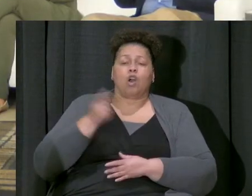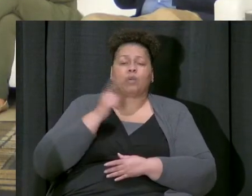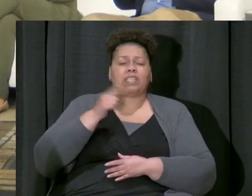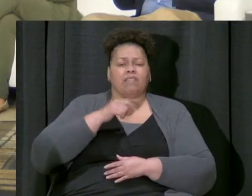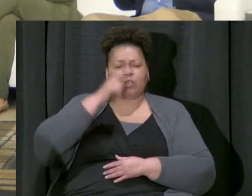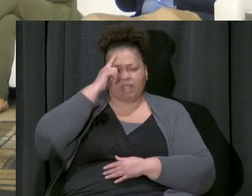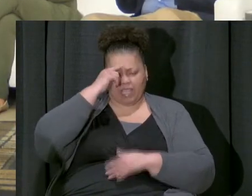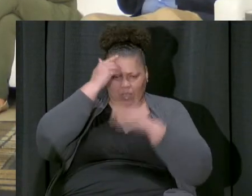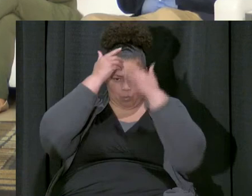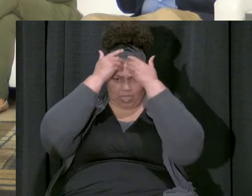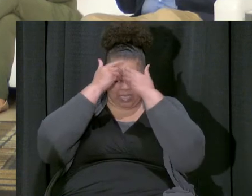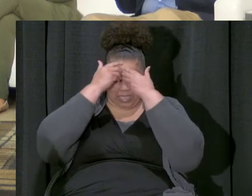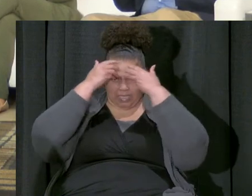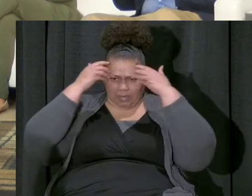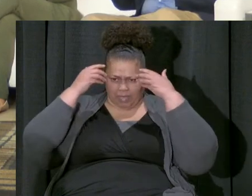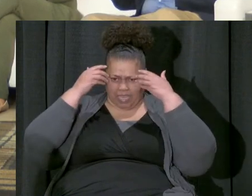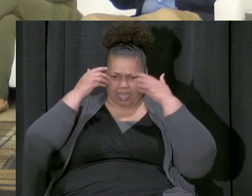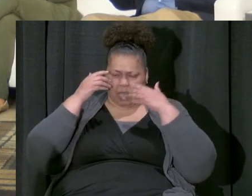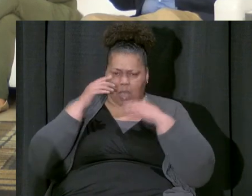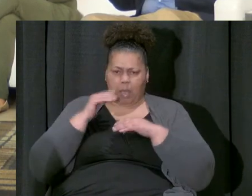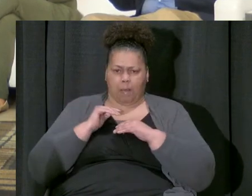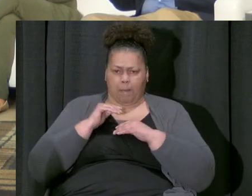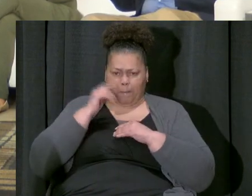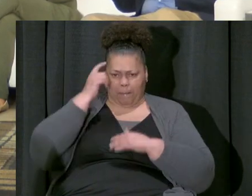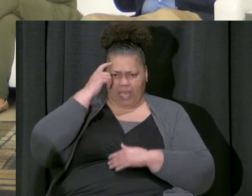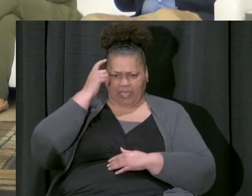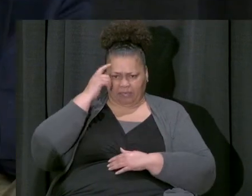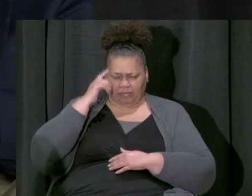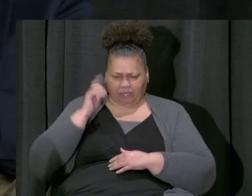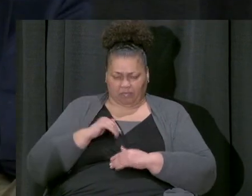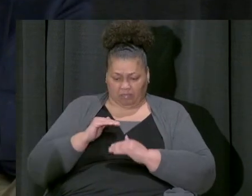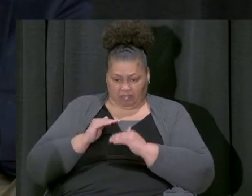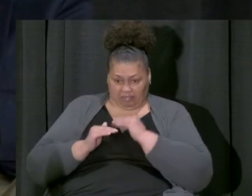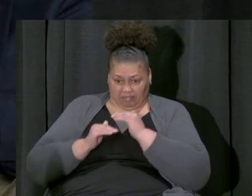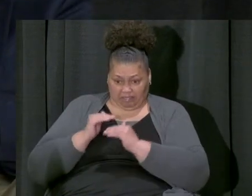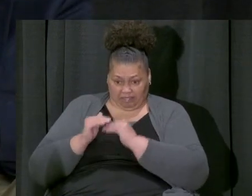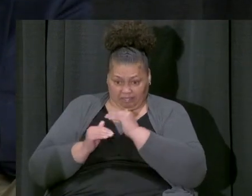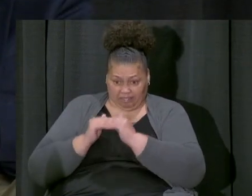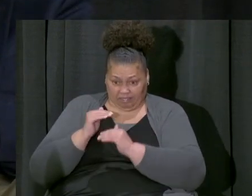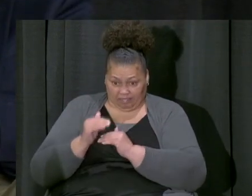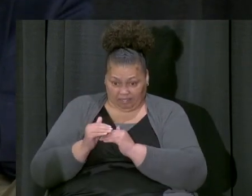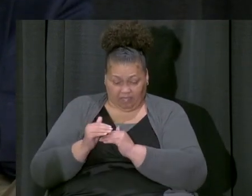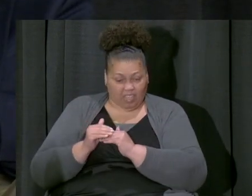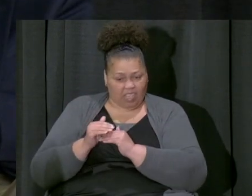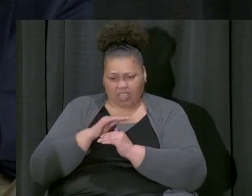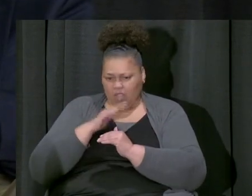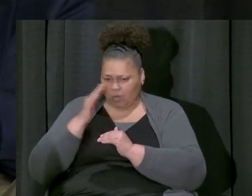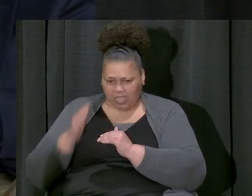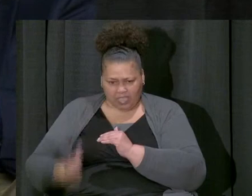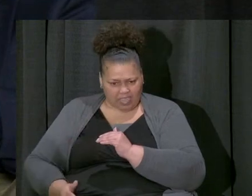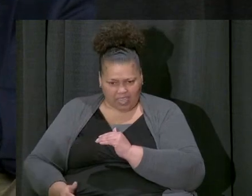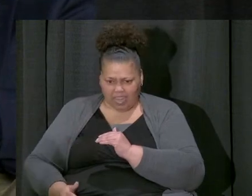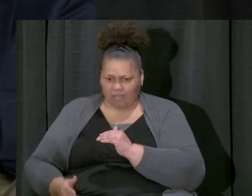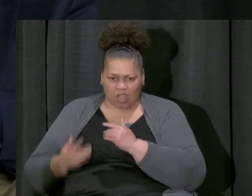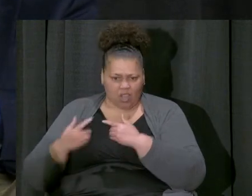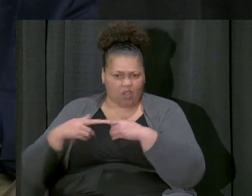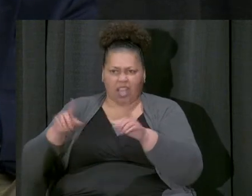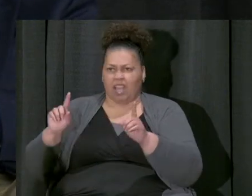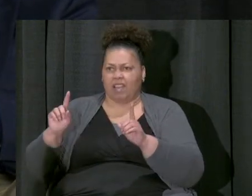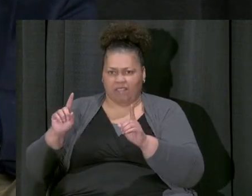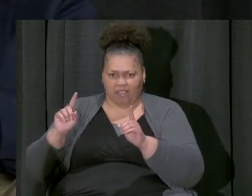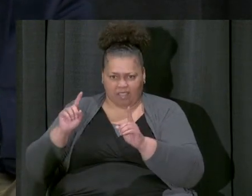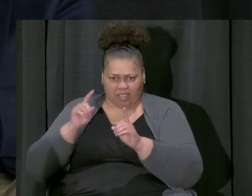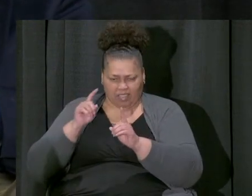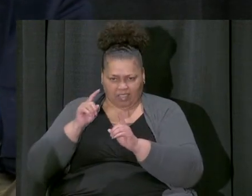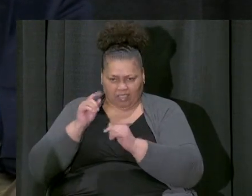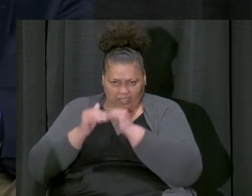split mind. If we always do baby steps, then sometimes you never get to where you want to go. If you think of mountains and valleys,